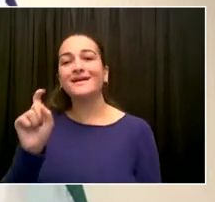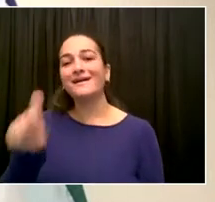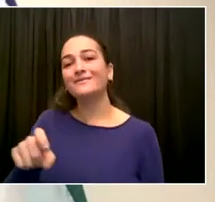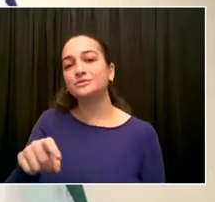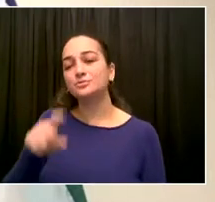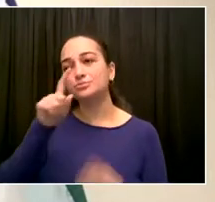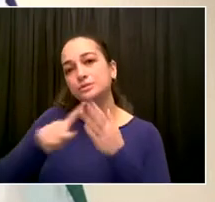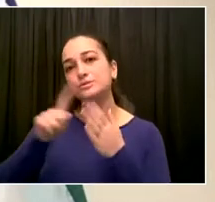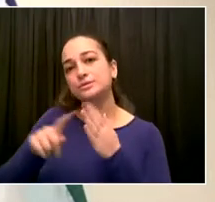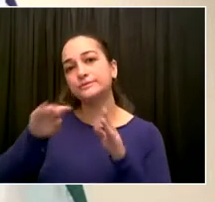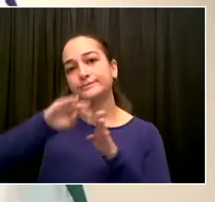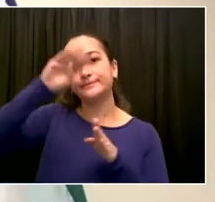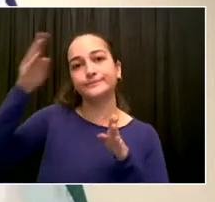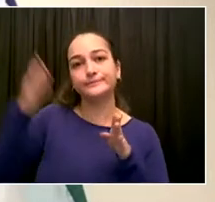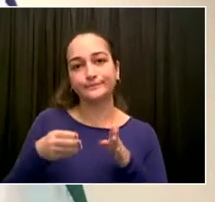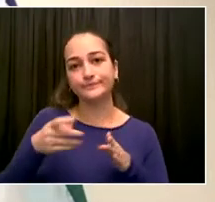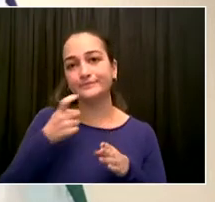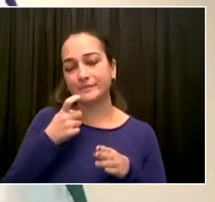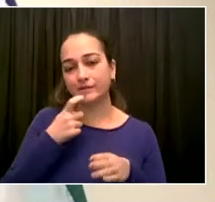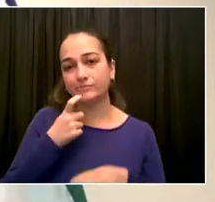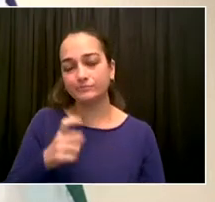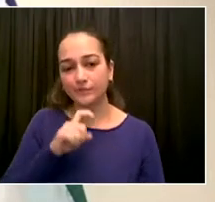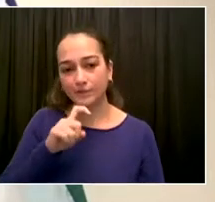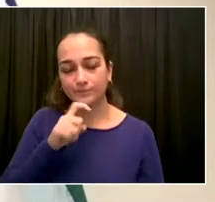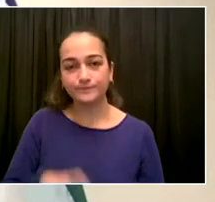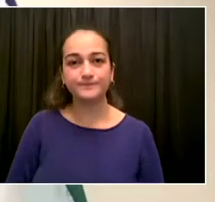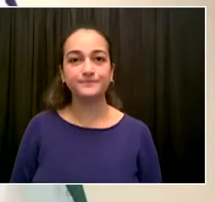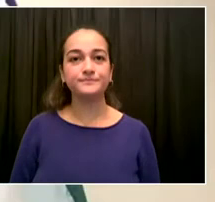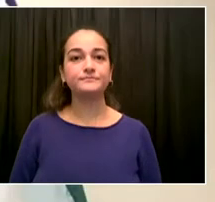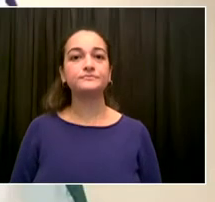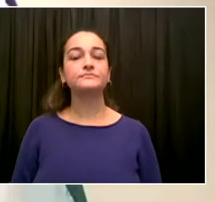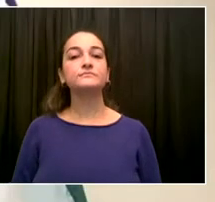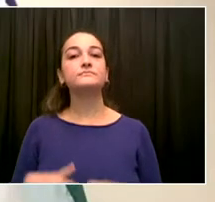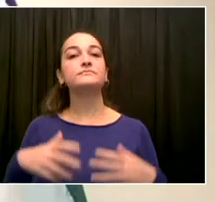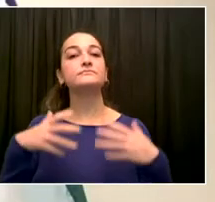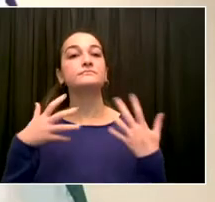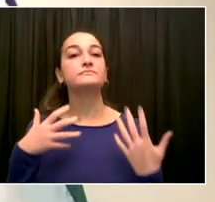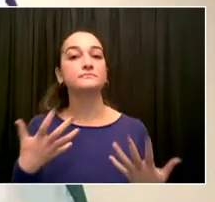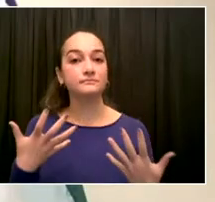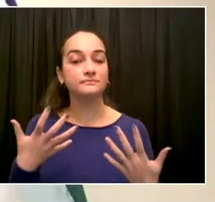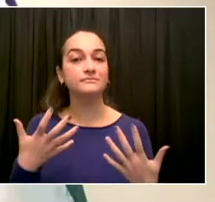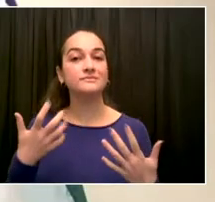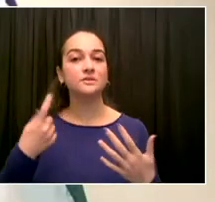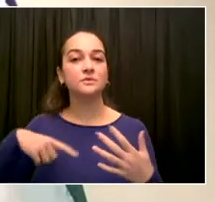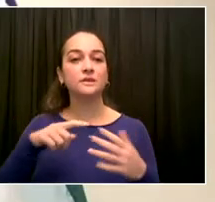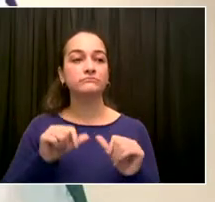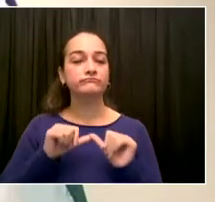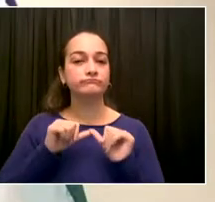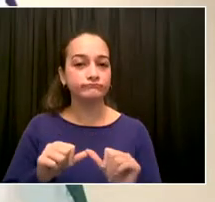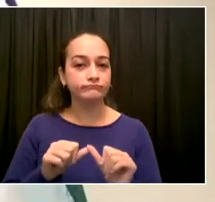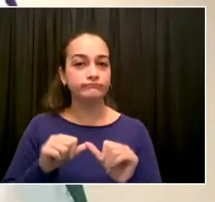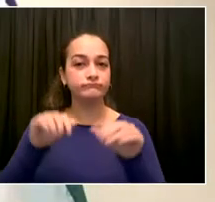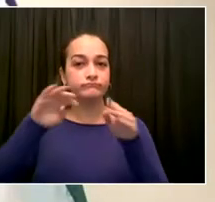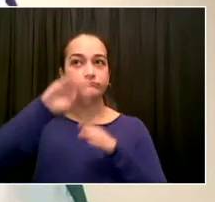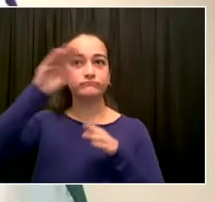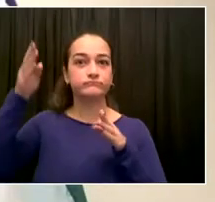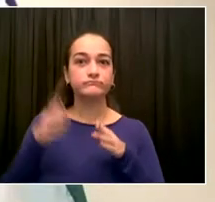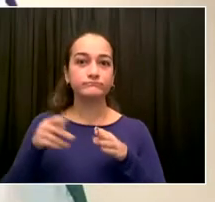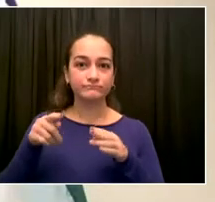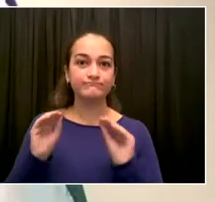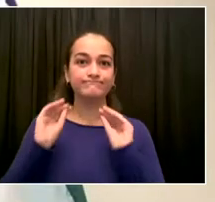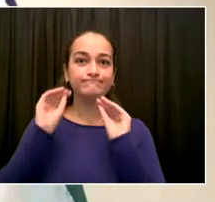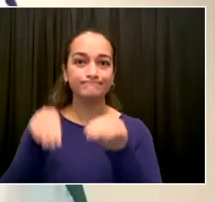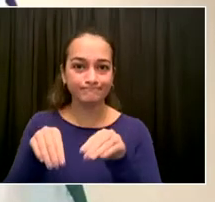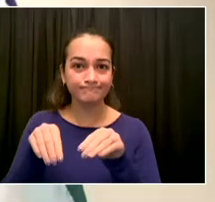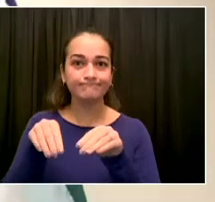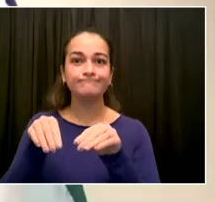places, doing unannounced scanning, like we saw at one of the sites in the Bronx last week where we were able to